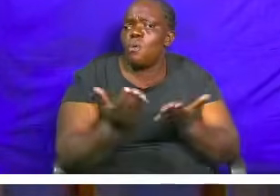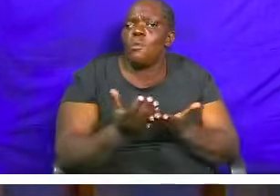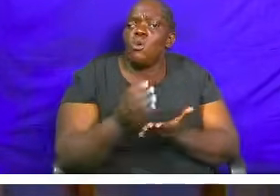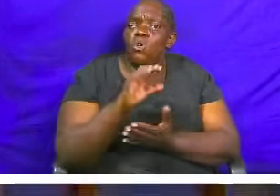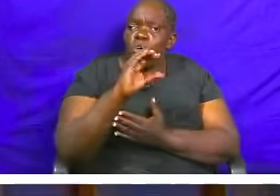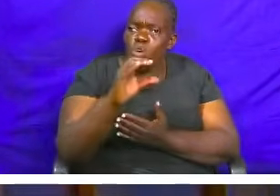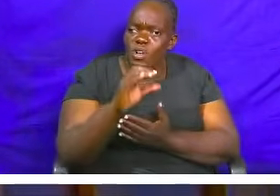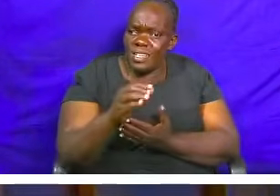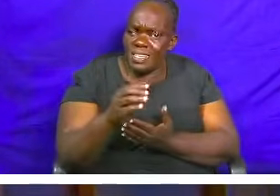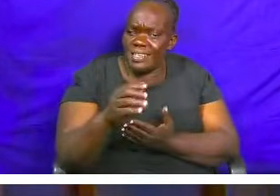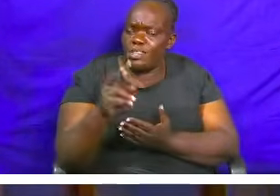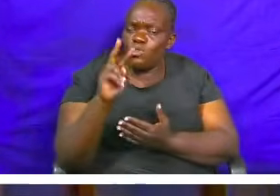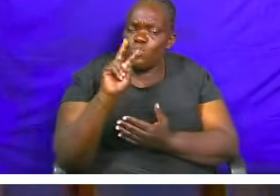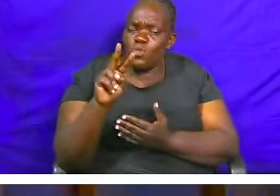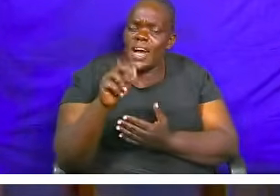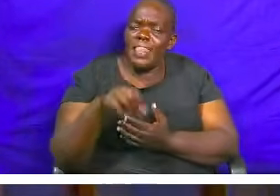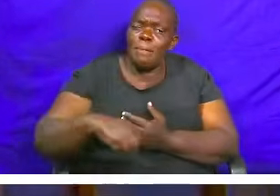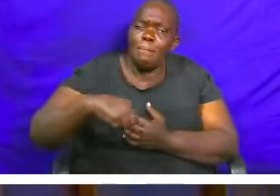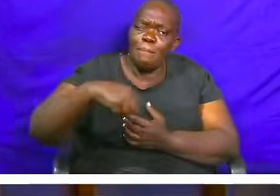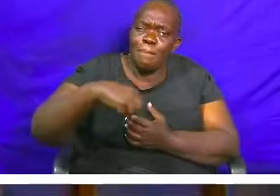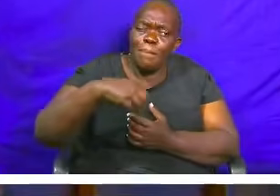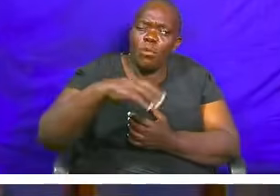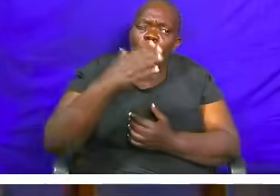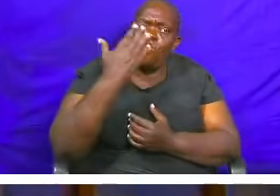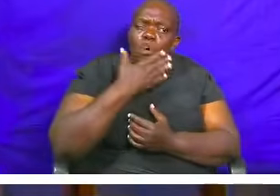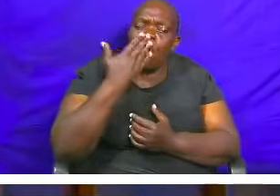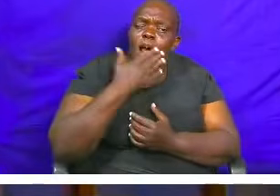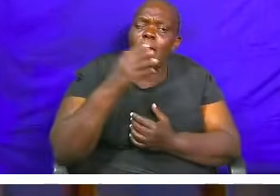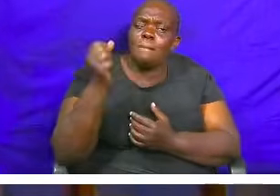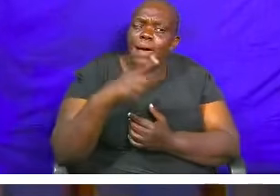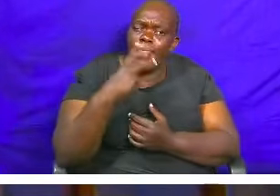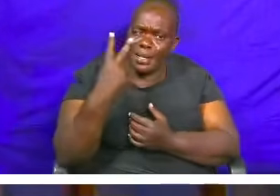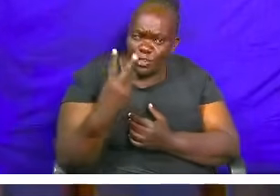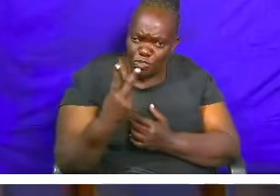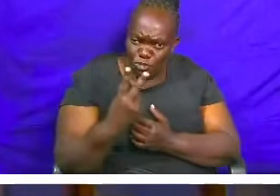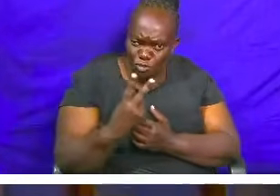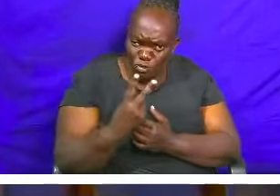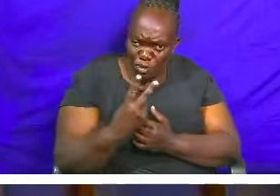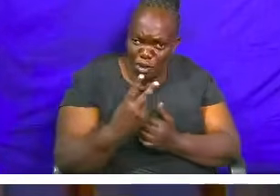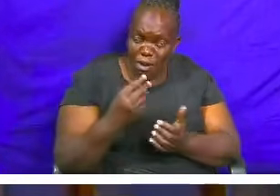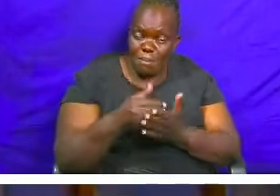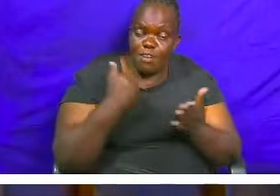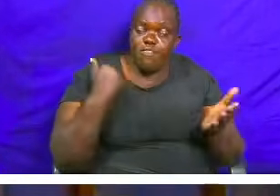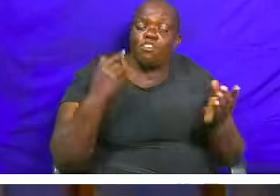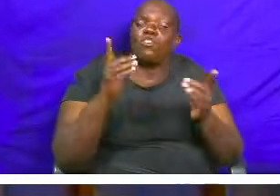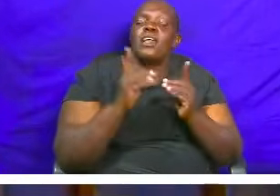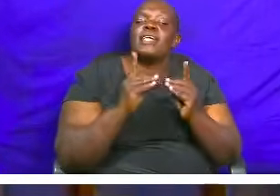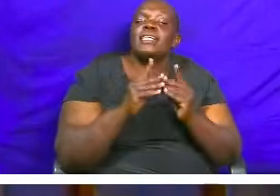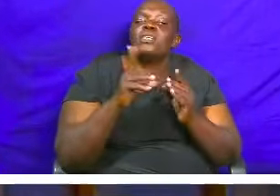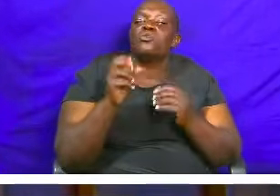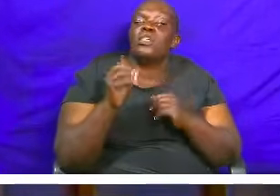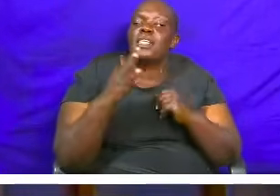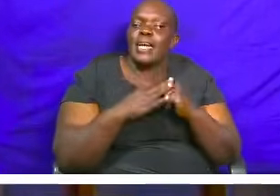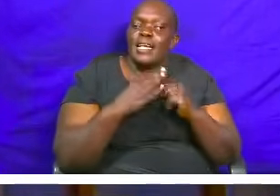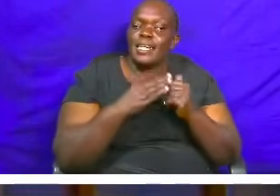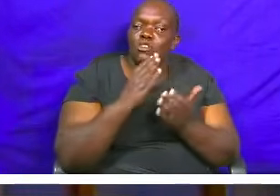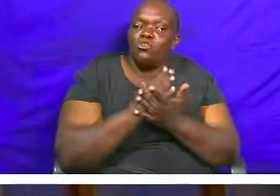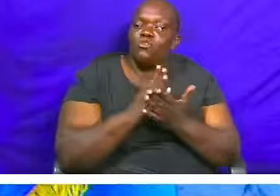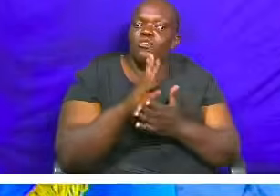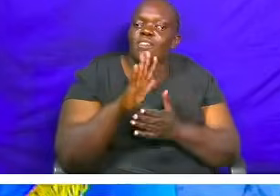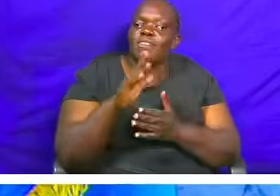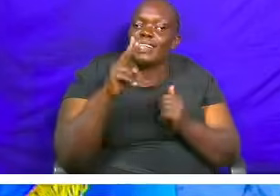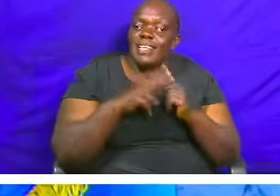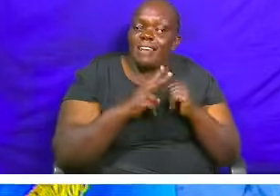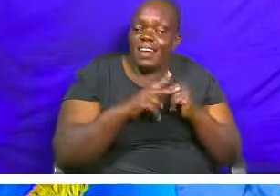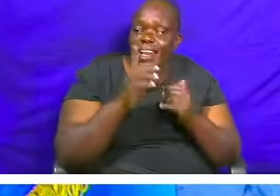at the barrel of oil, by February, we were prior to 28th of February, we were at $67 a barrel. And now it is